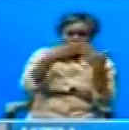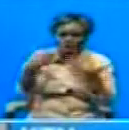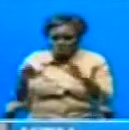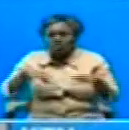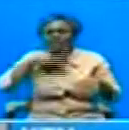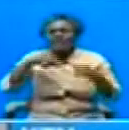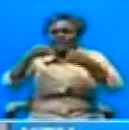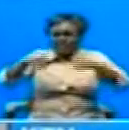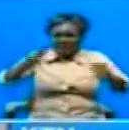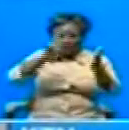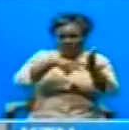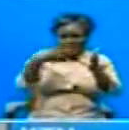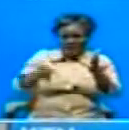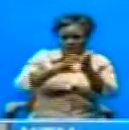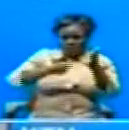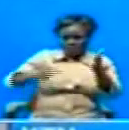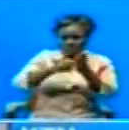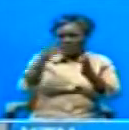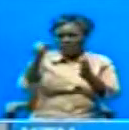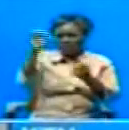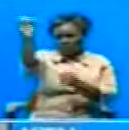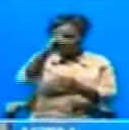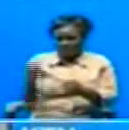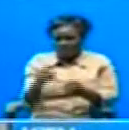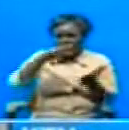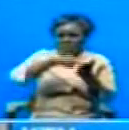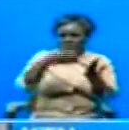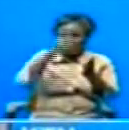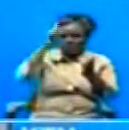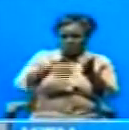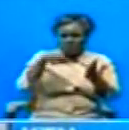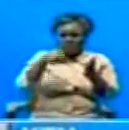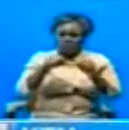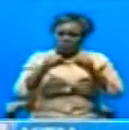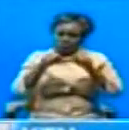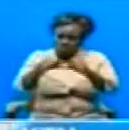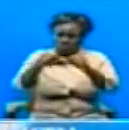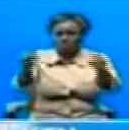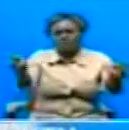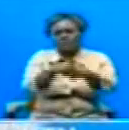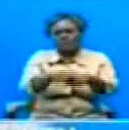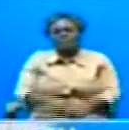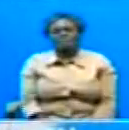fails to get an exemption of the 5% capital gains tax, it will be unlikely to proceed with the move.